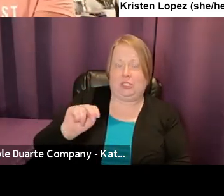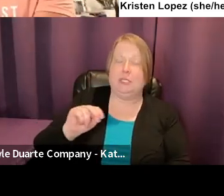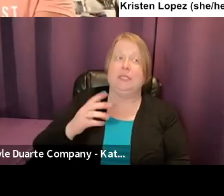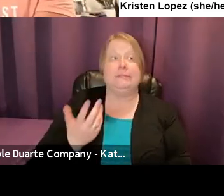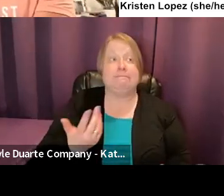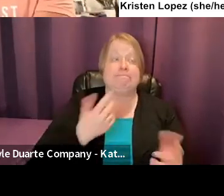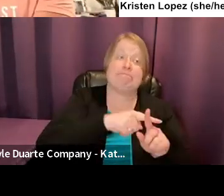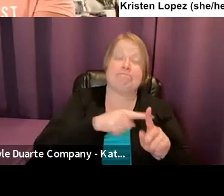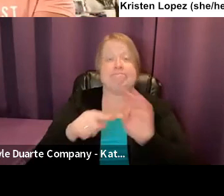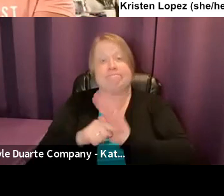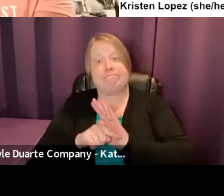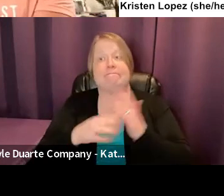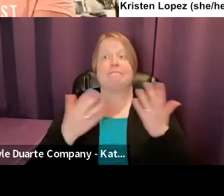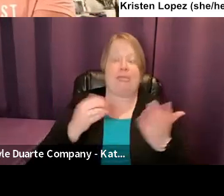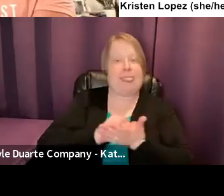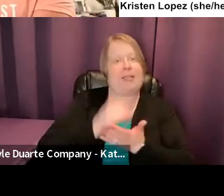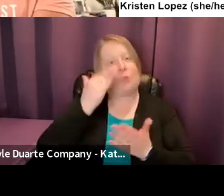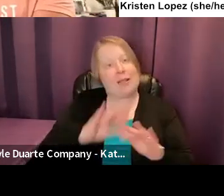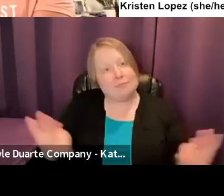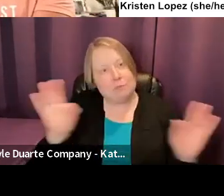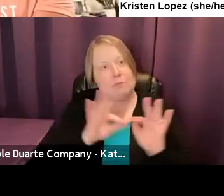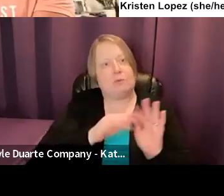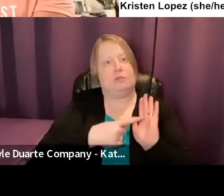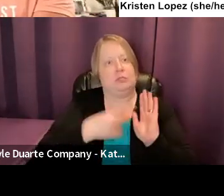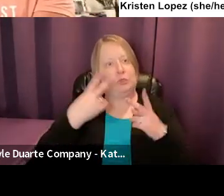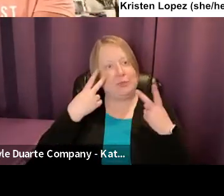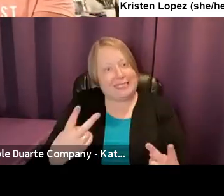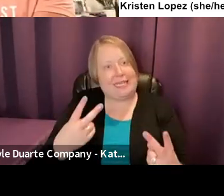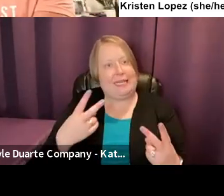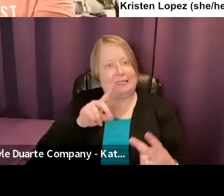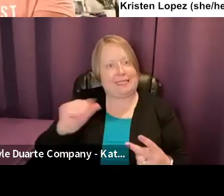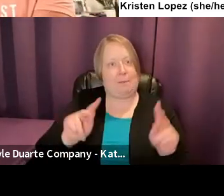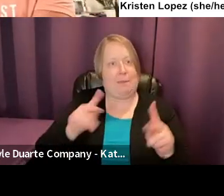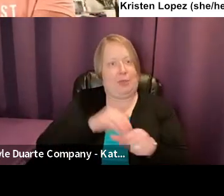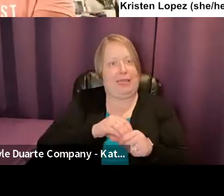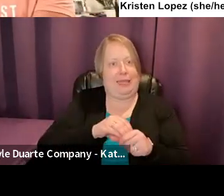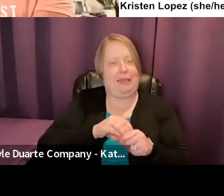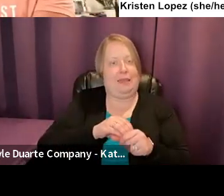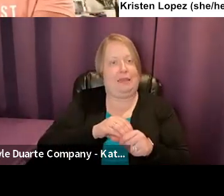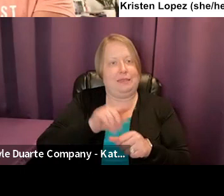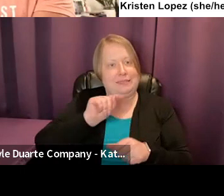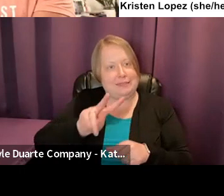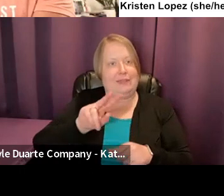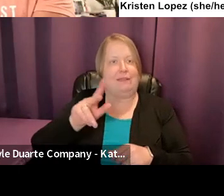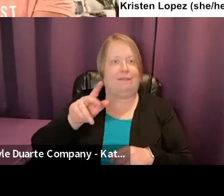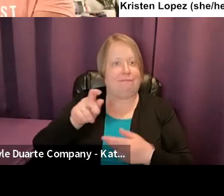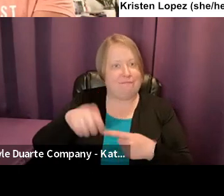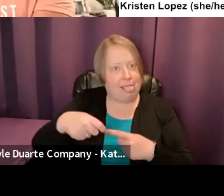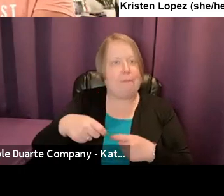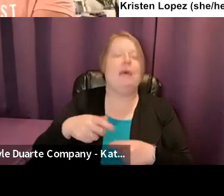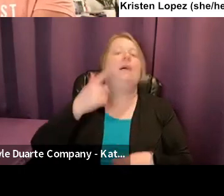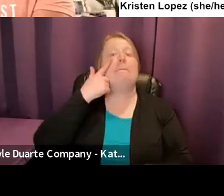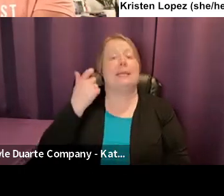vital to see disabled people in film and television, because for many people who are never going to meet a disabled person in their life, that is